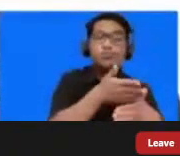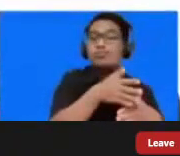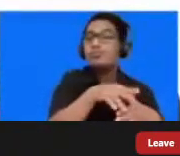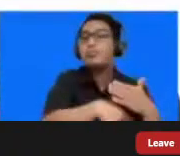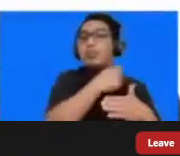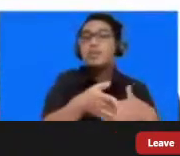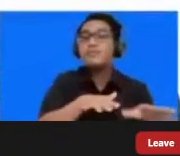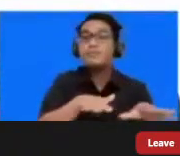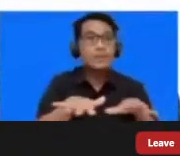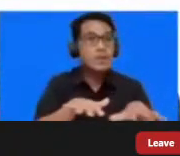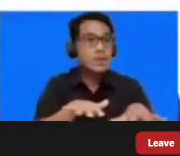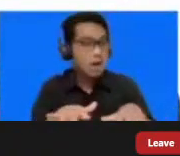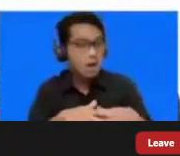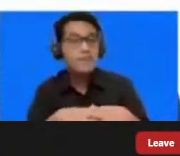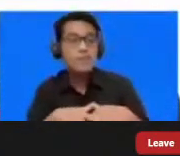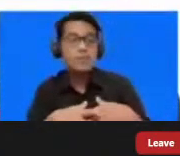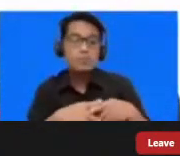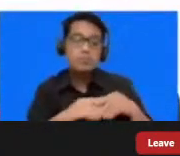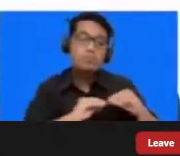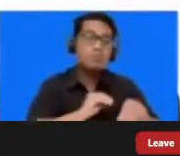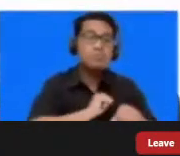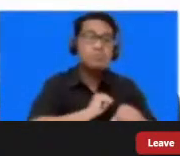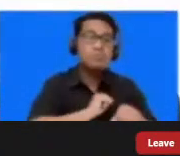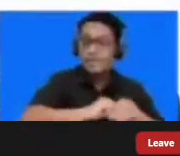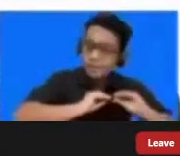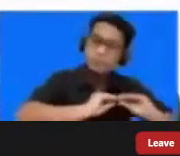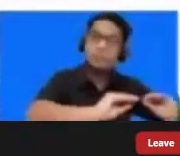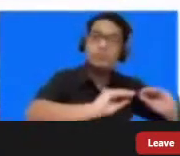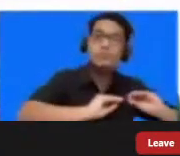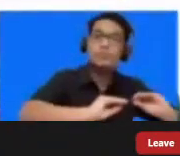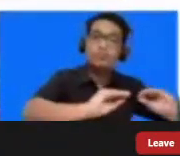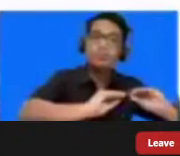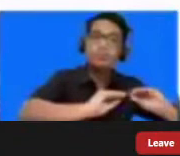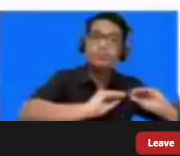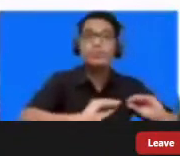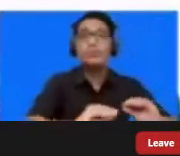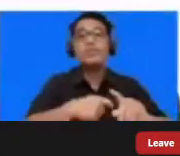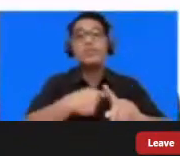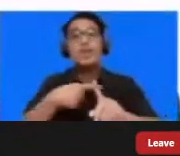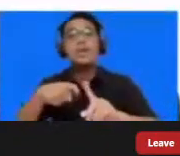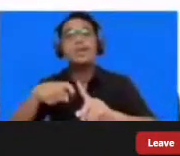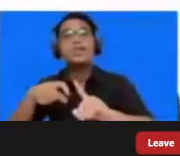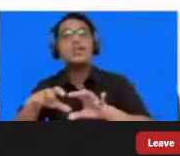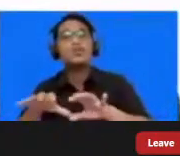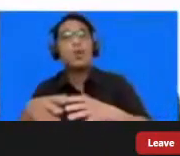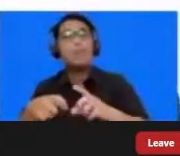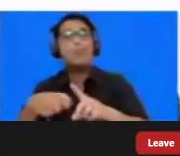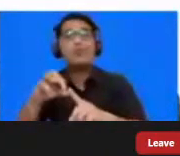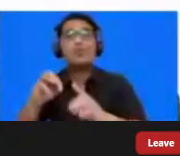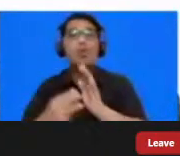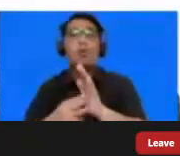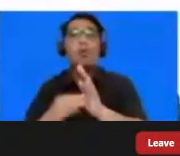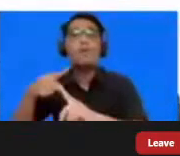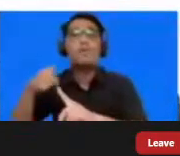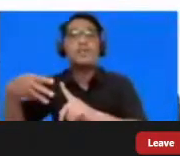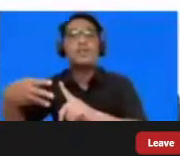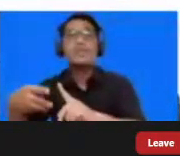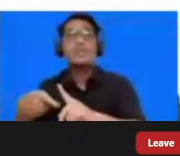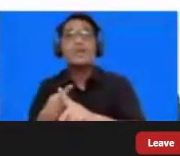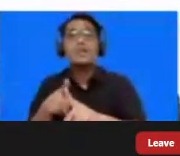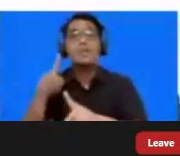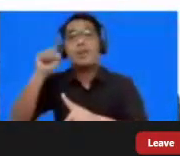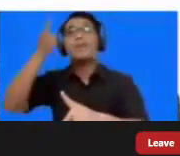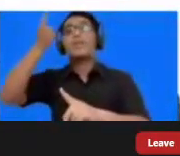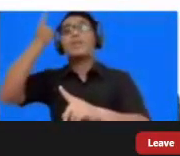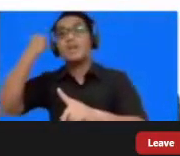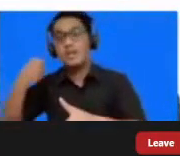other disaster management committees and a local government. And this volunteers group also